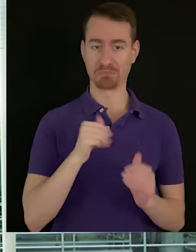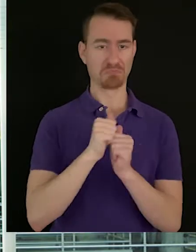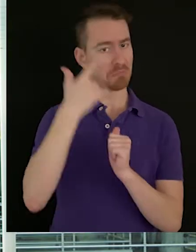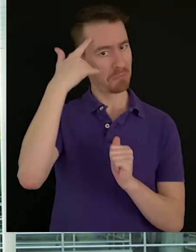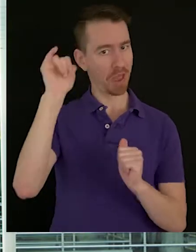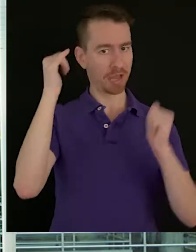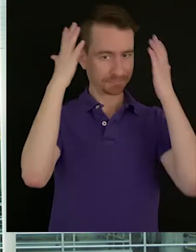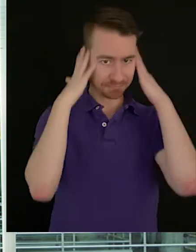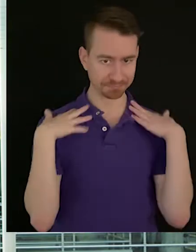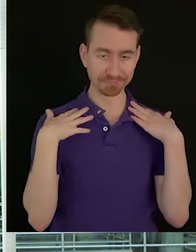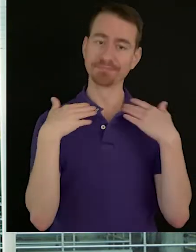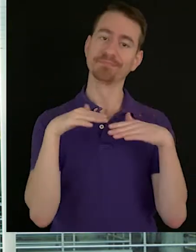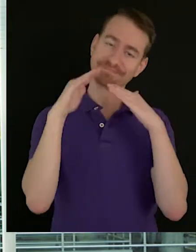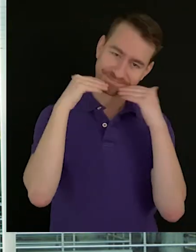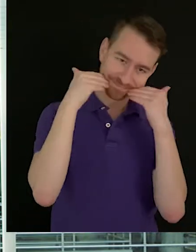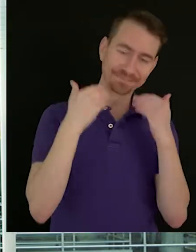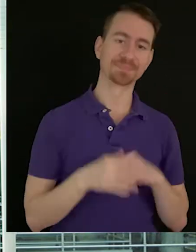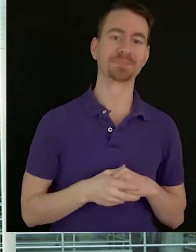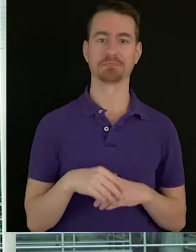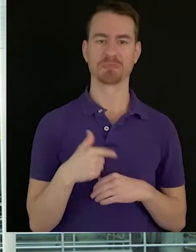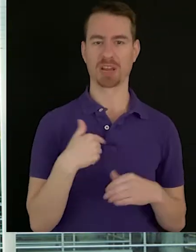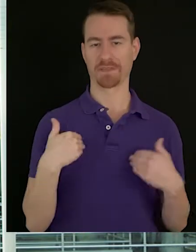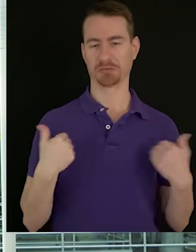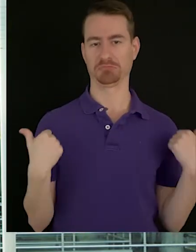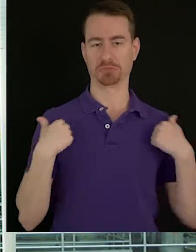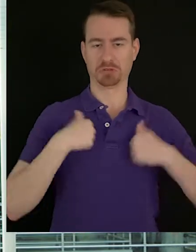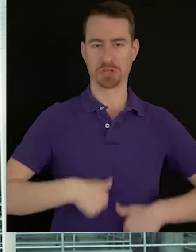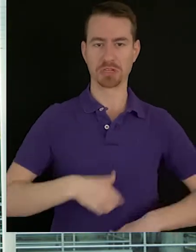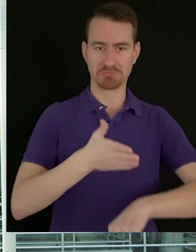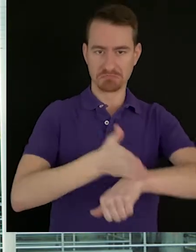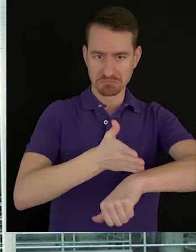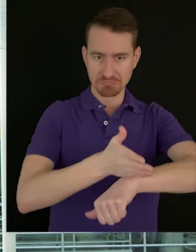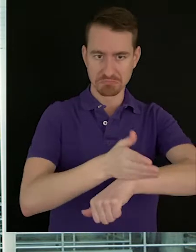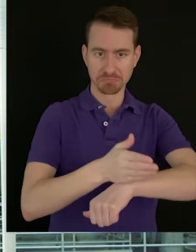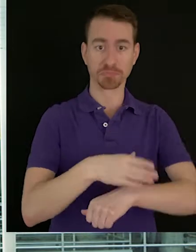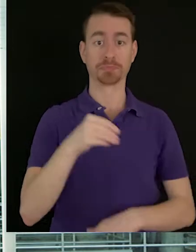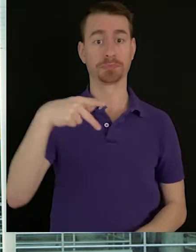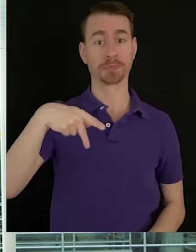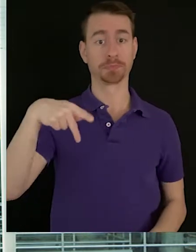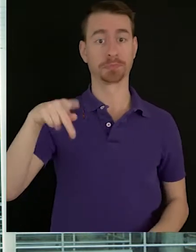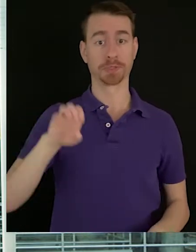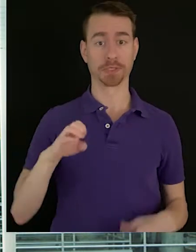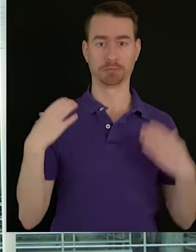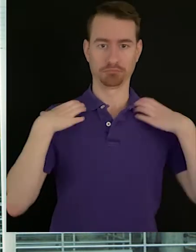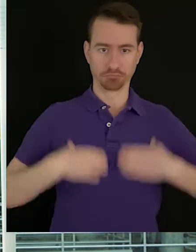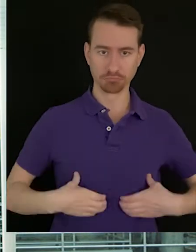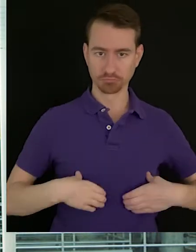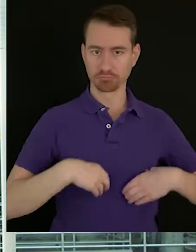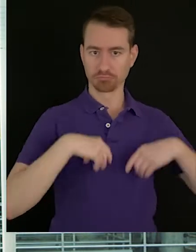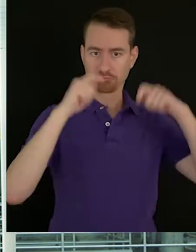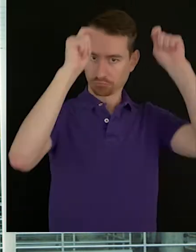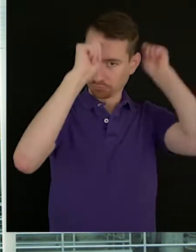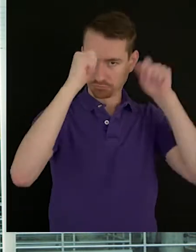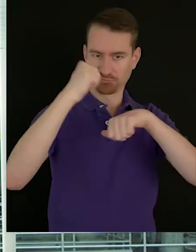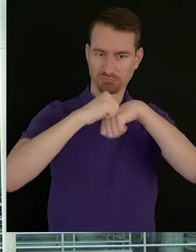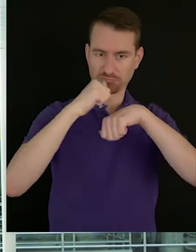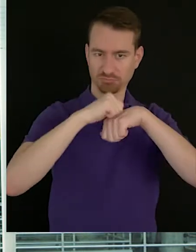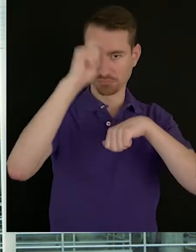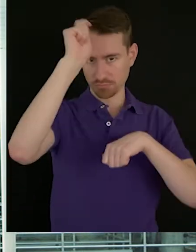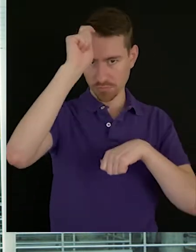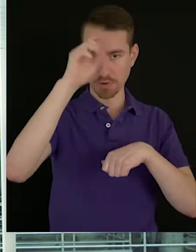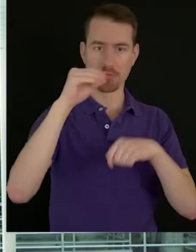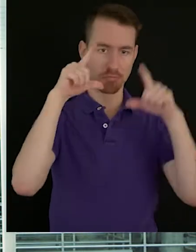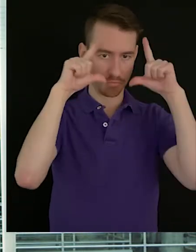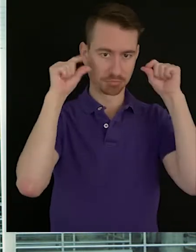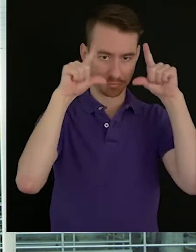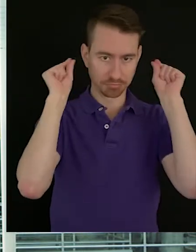hair and a big smile. I am wearing a long sleeve jacket and my personal protective gear, a yellow hard